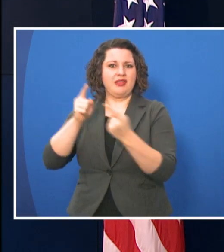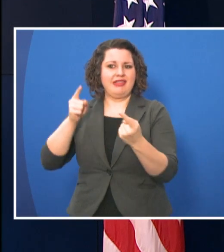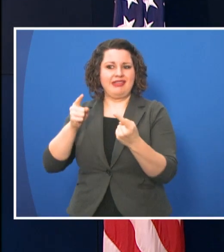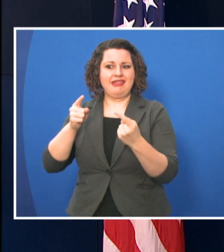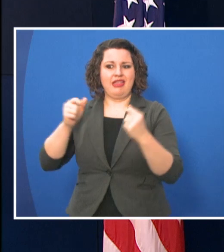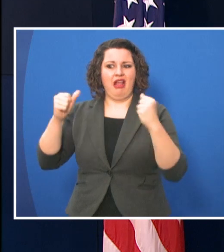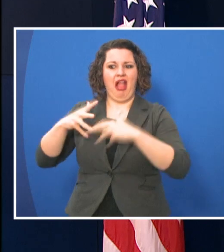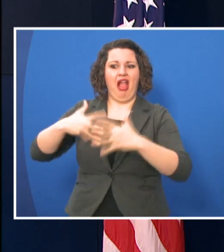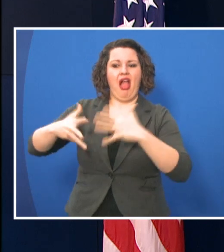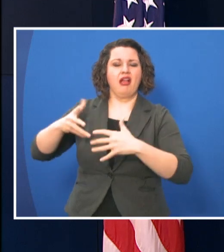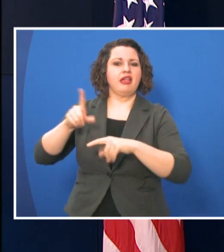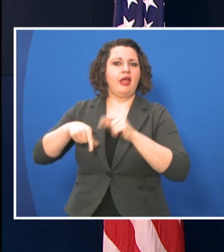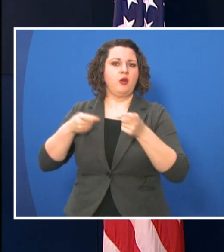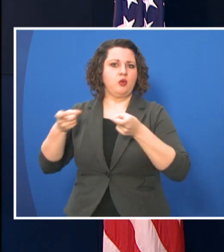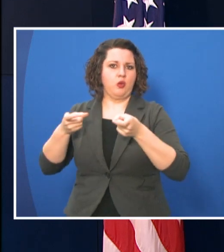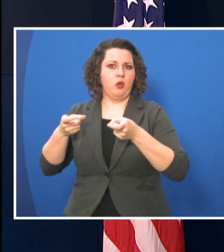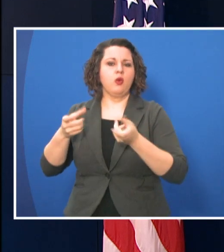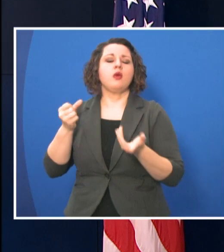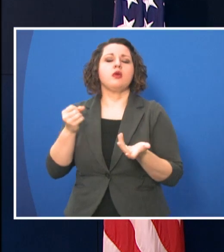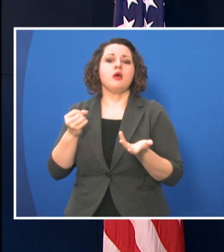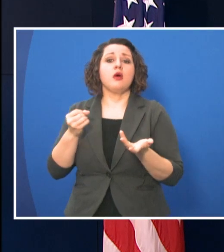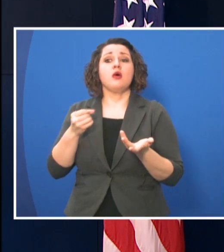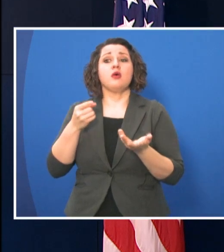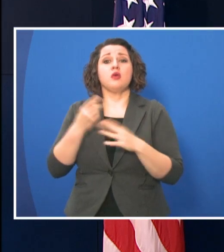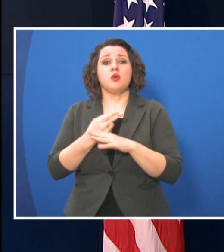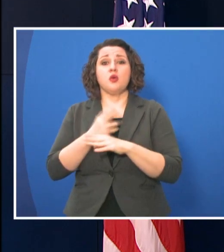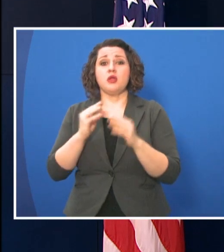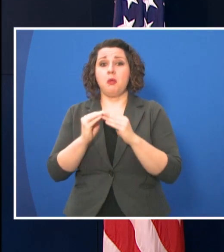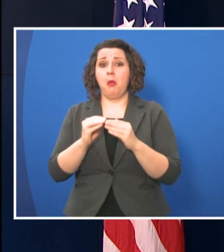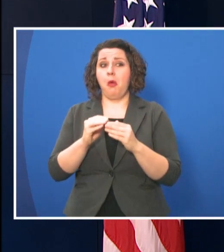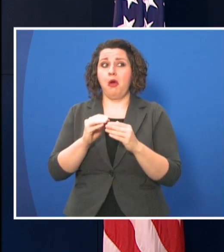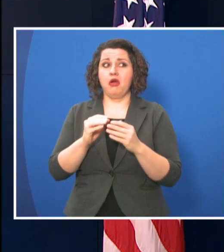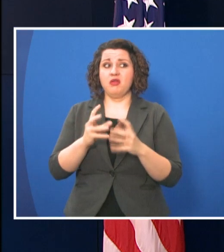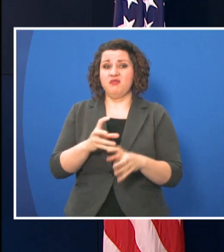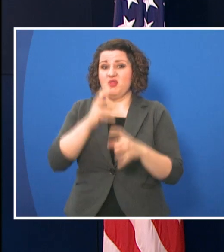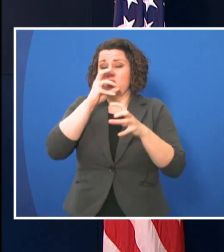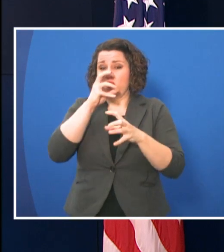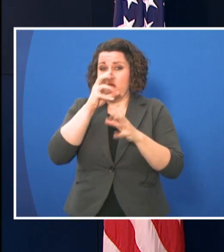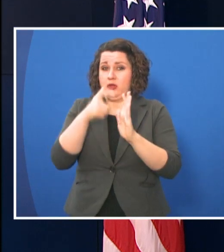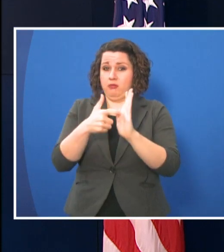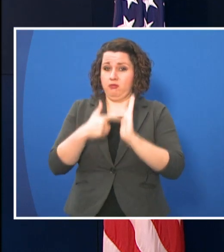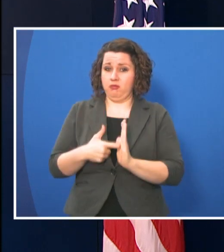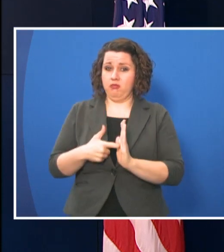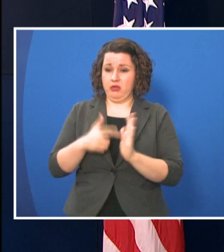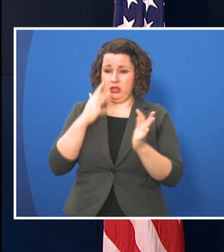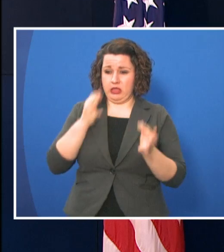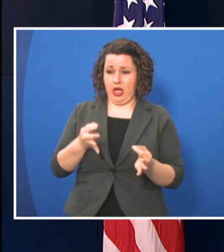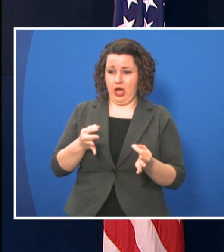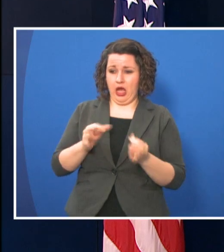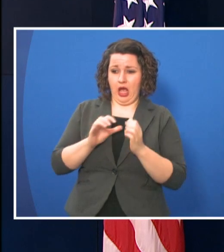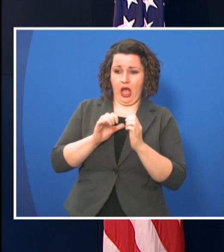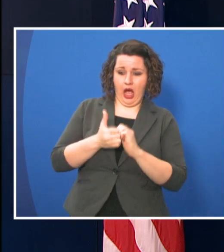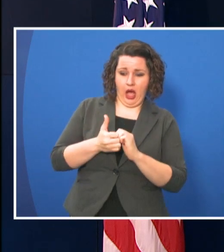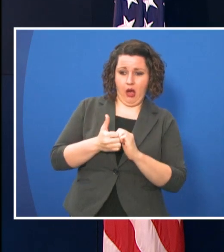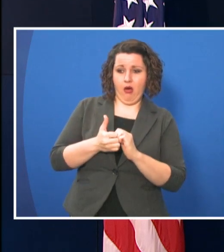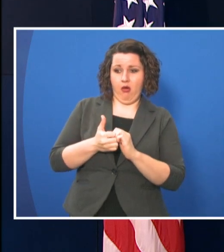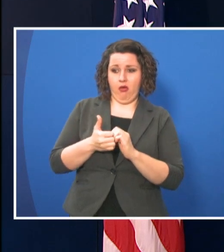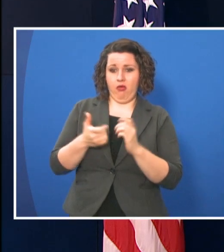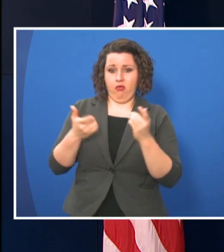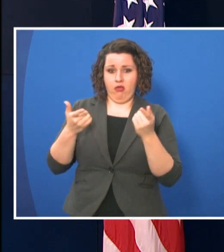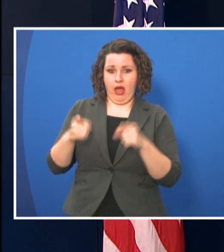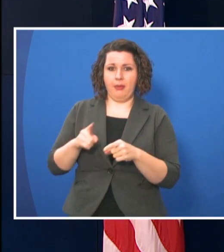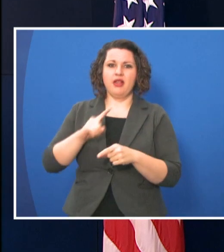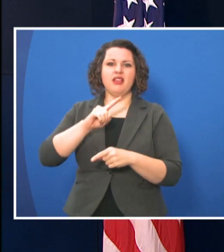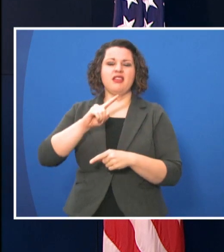control. Are you using a different or stricter set of criteria in determining how and when to allow those activities to resume?